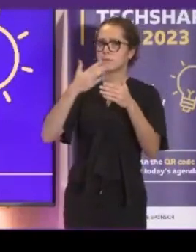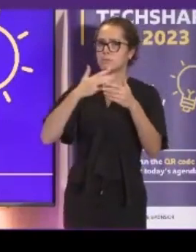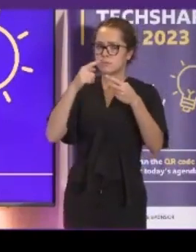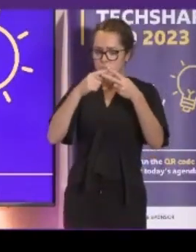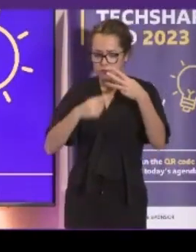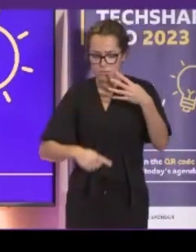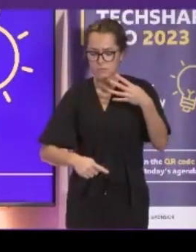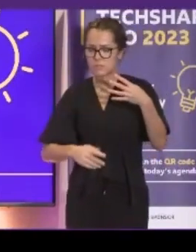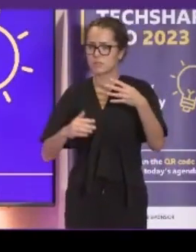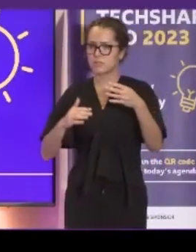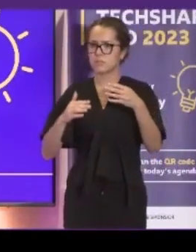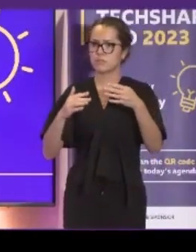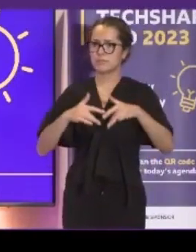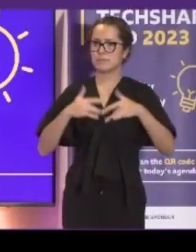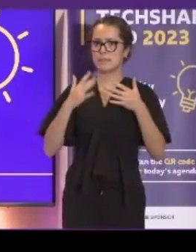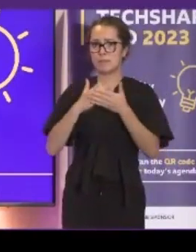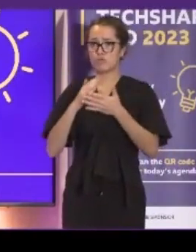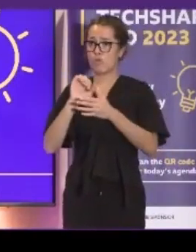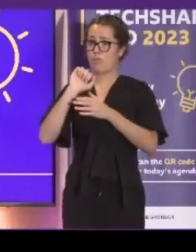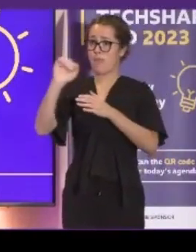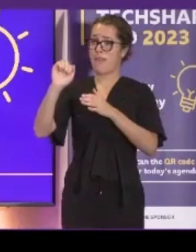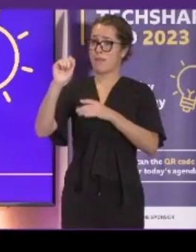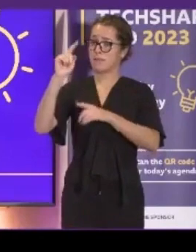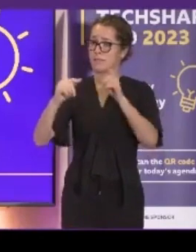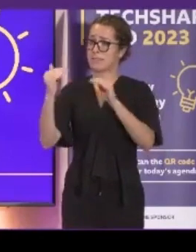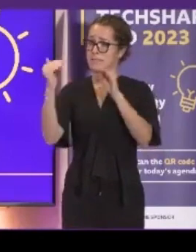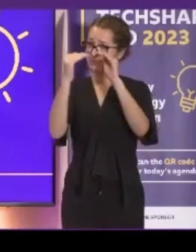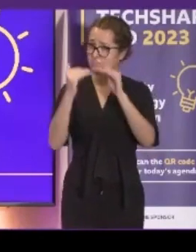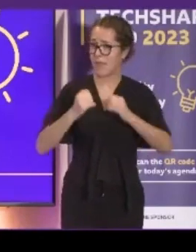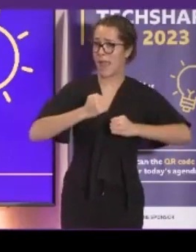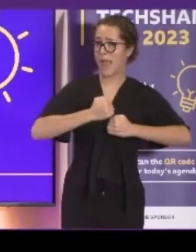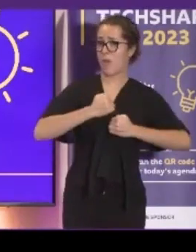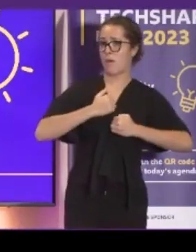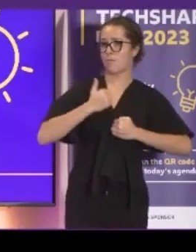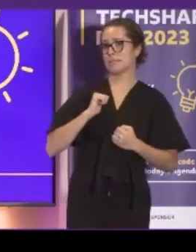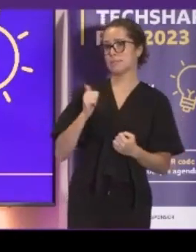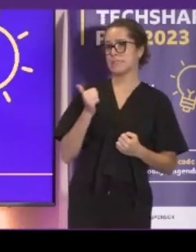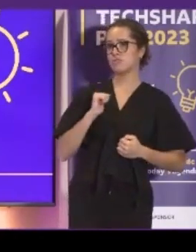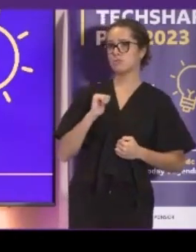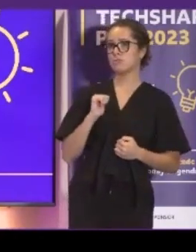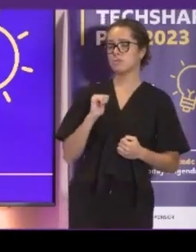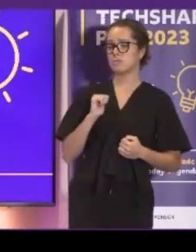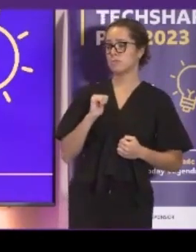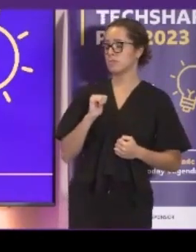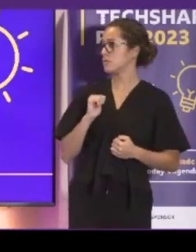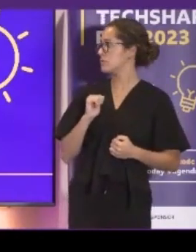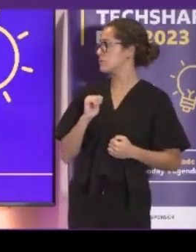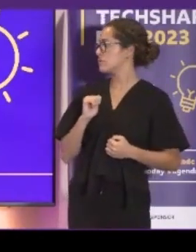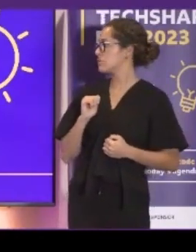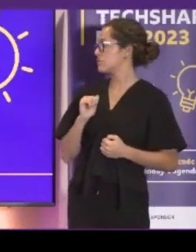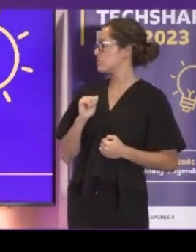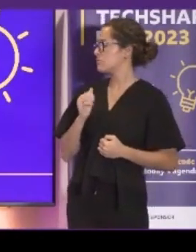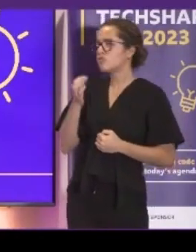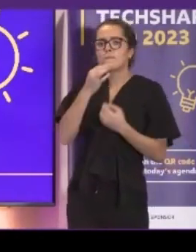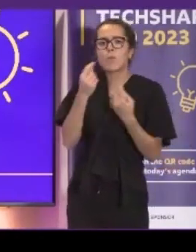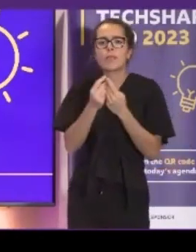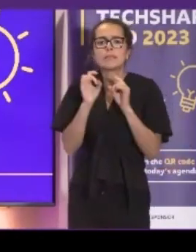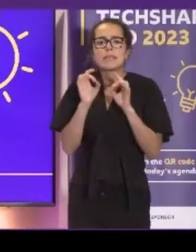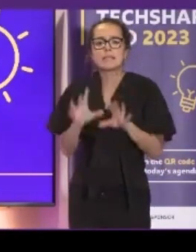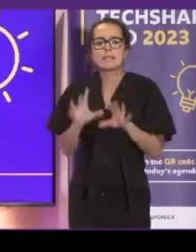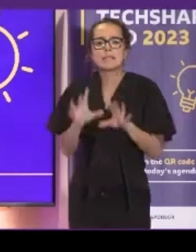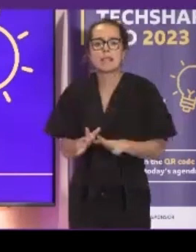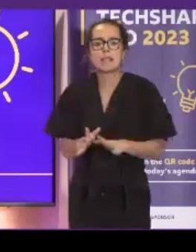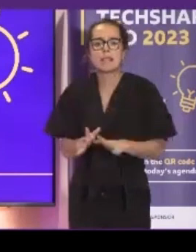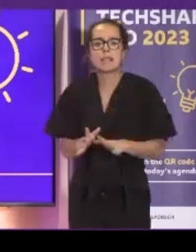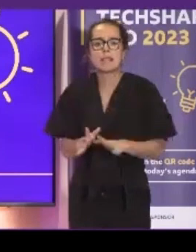are working with diversity as well? So just a few things that we do from a sustainability perspective. And then focusing on